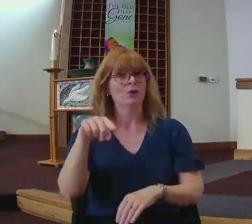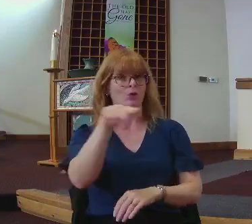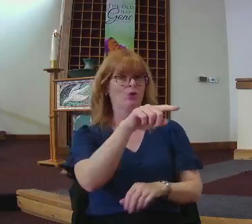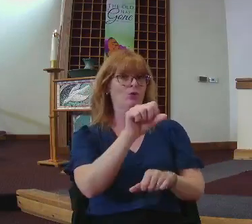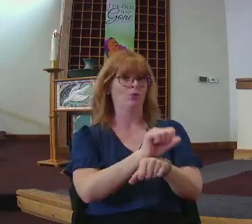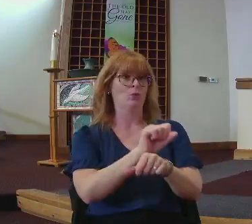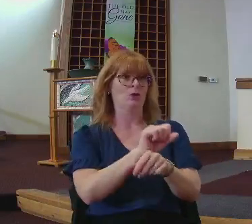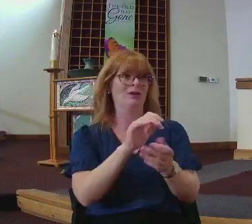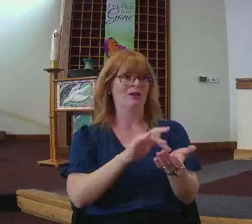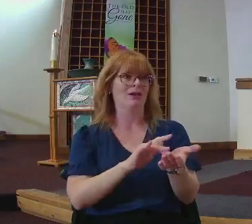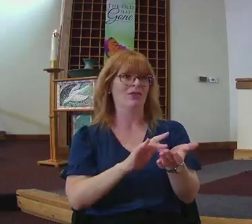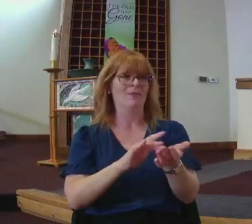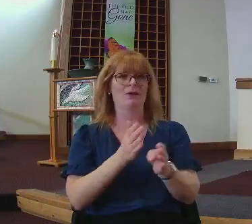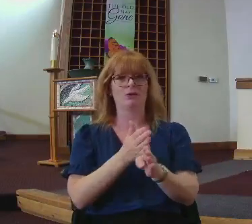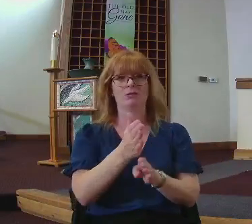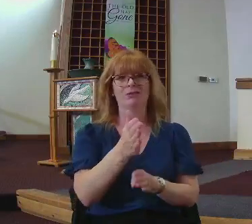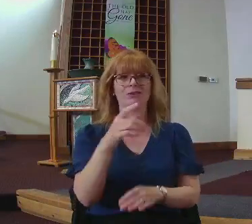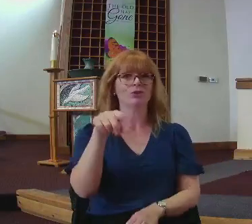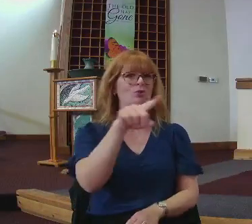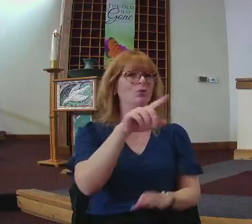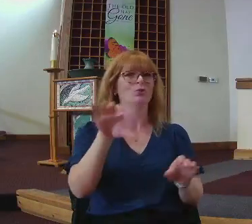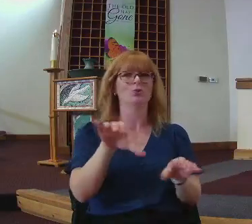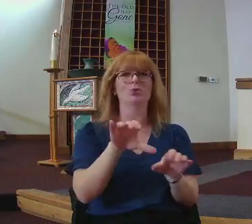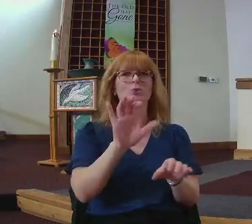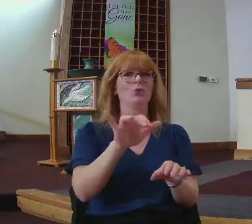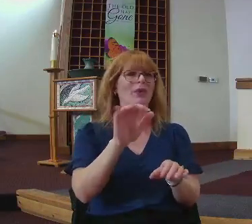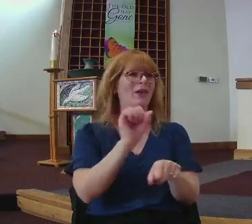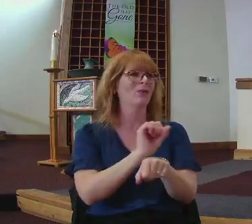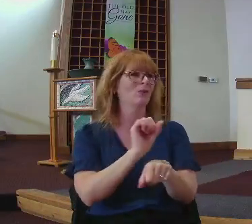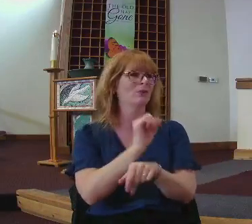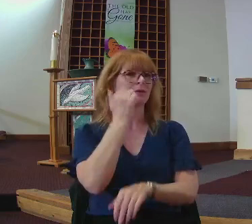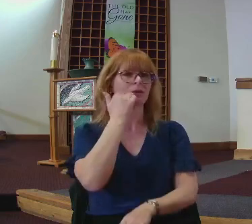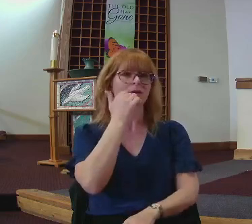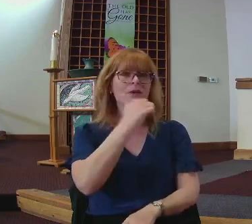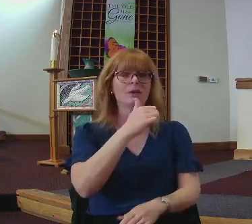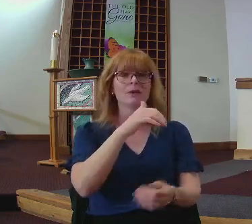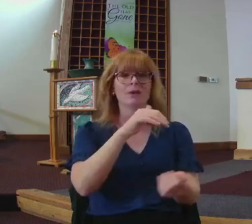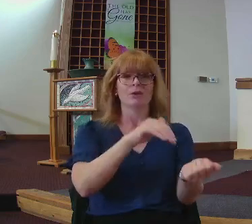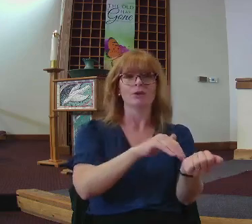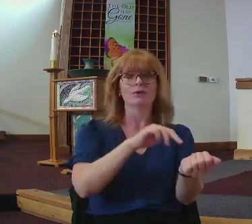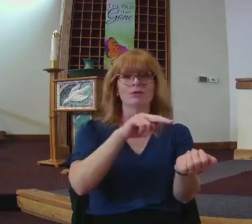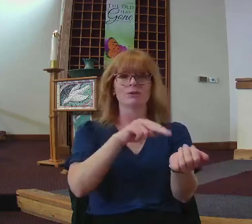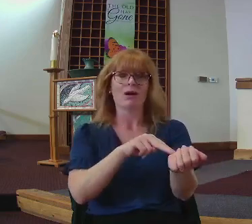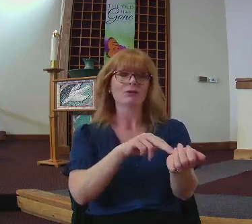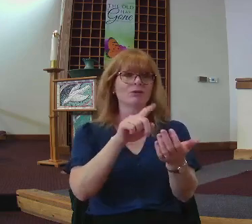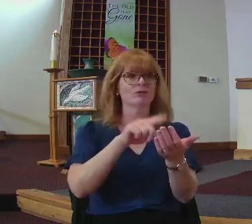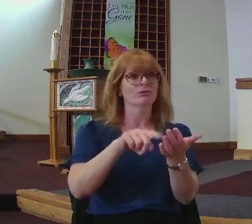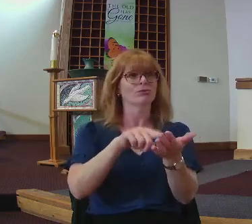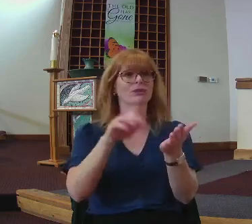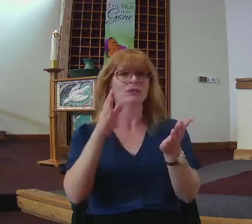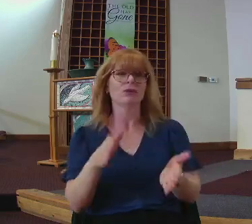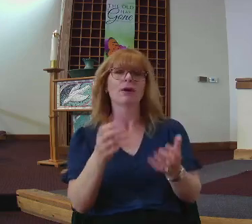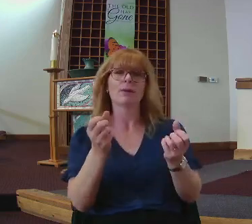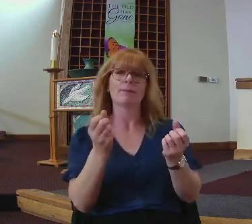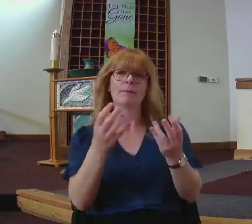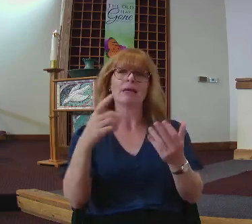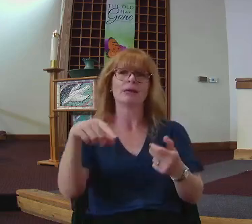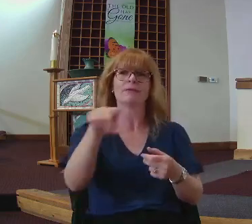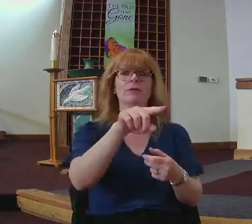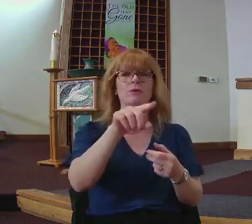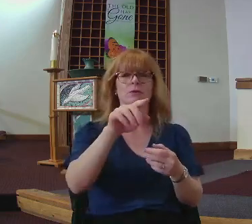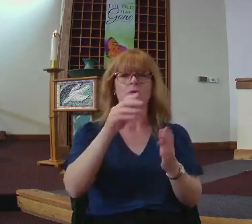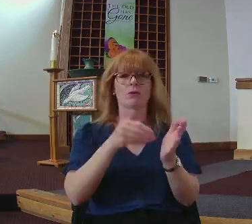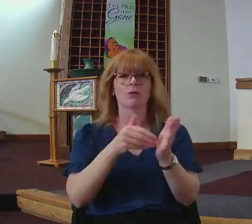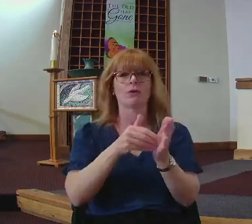you already do that type of work. As doctors and nurses and technicians and researchers, many of you reflect